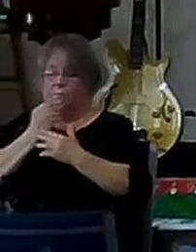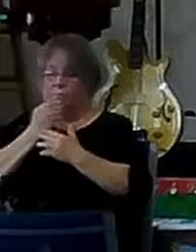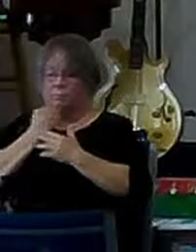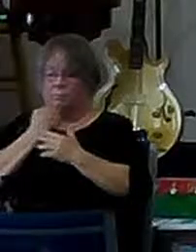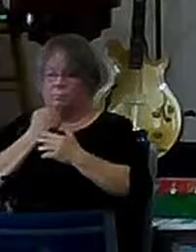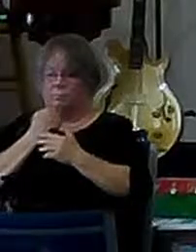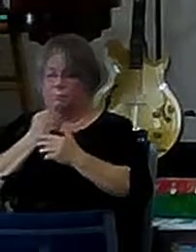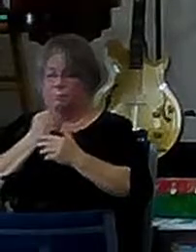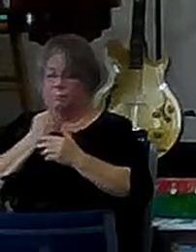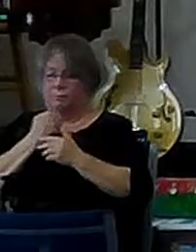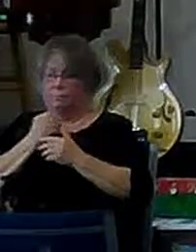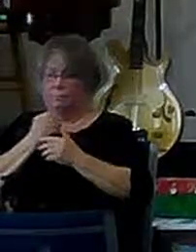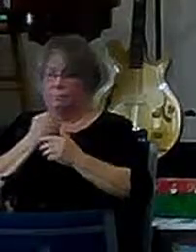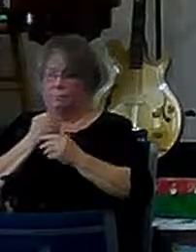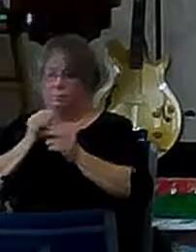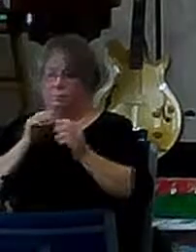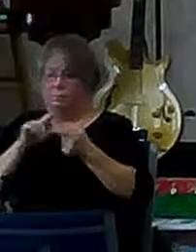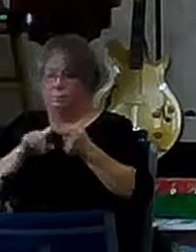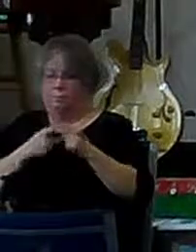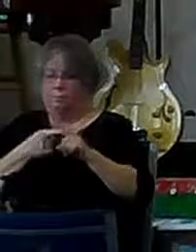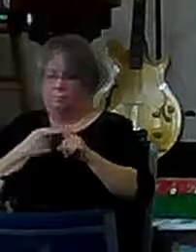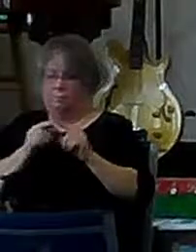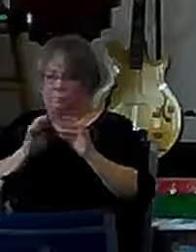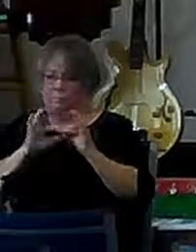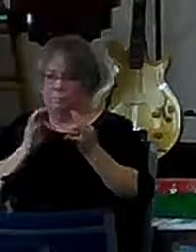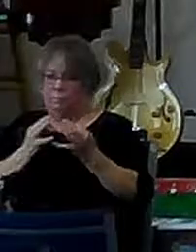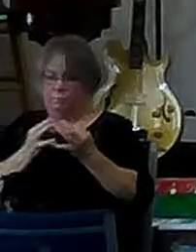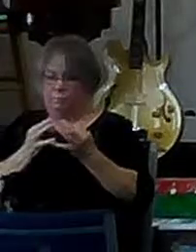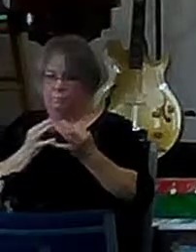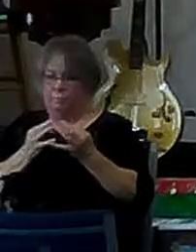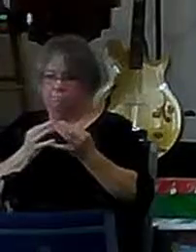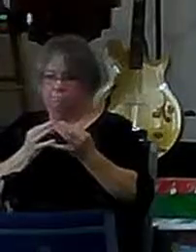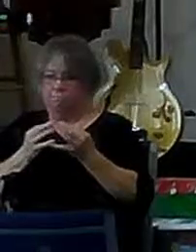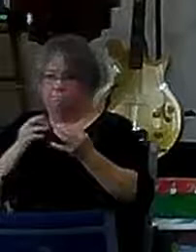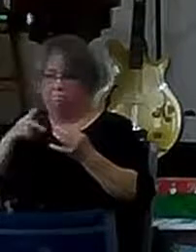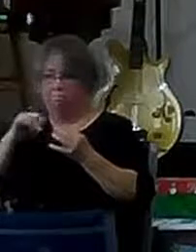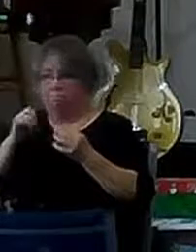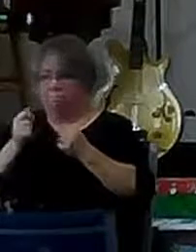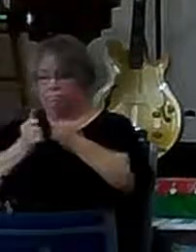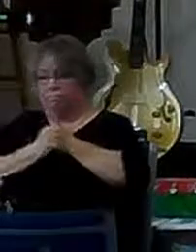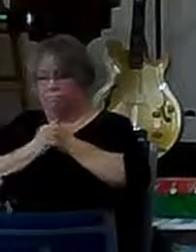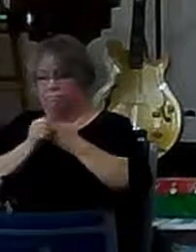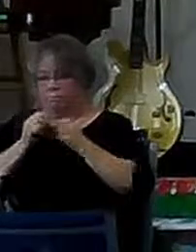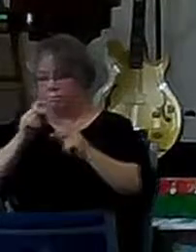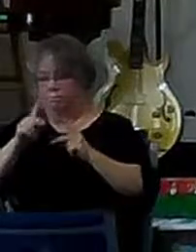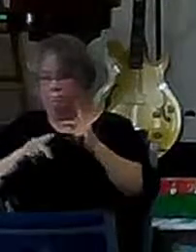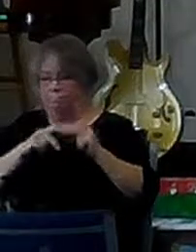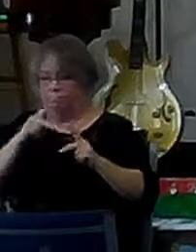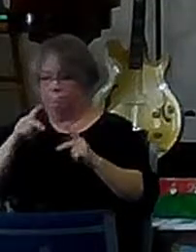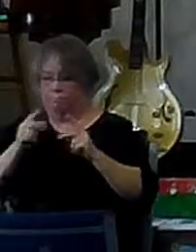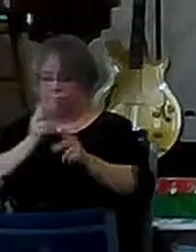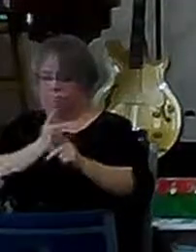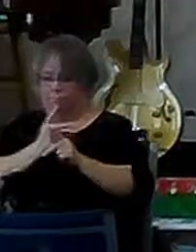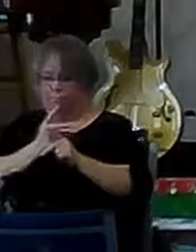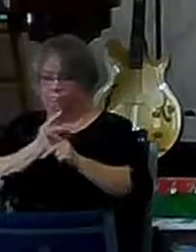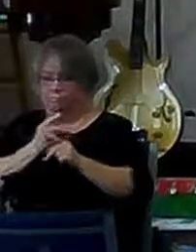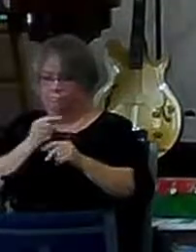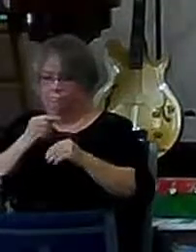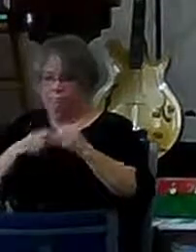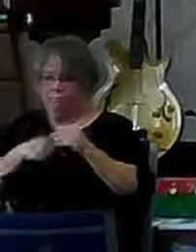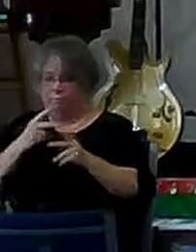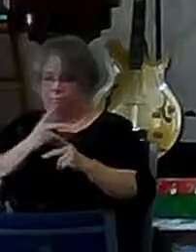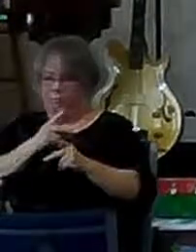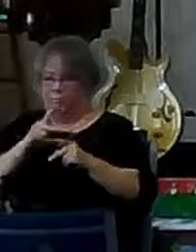Paul is a pastor. He cares about people. He loves people. And Paul is writing these words with tears in